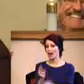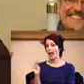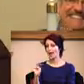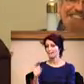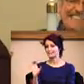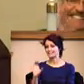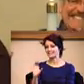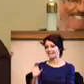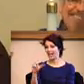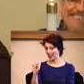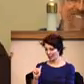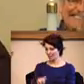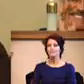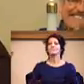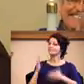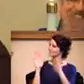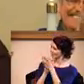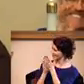about